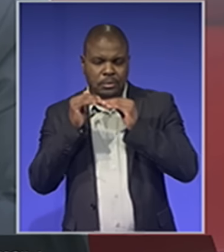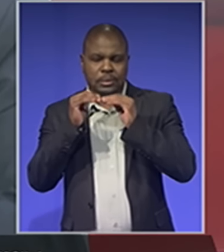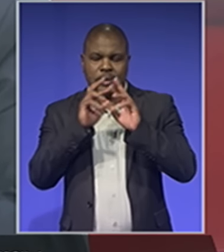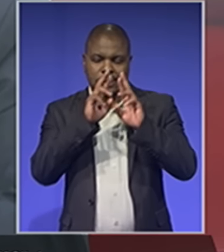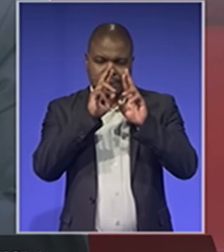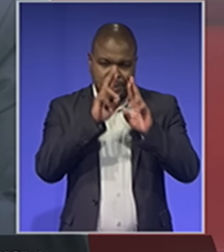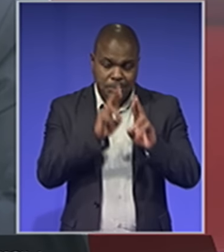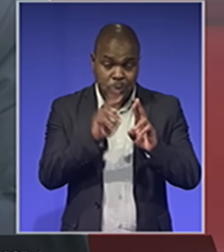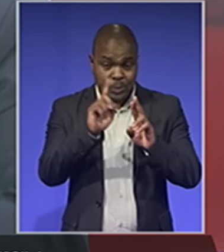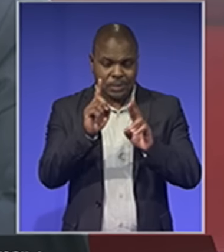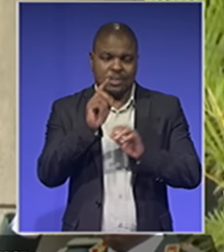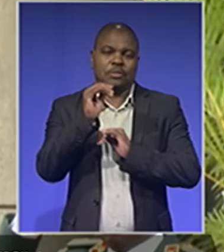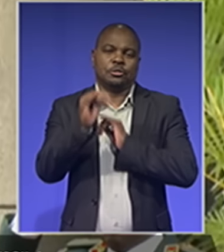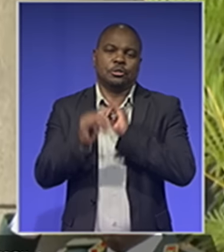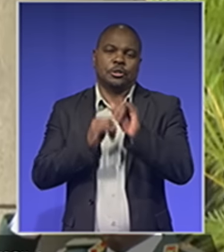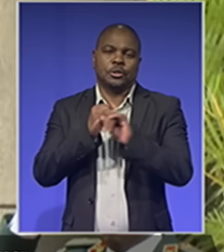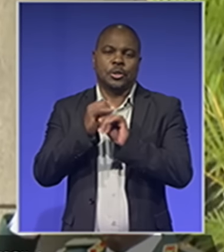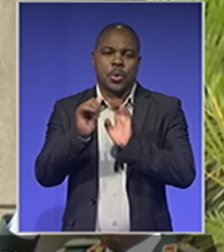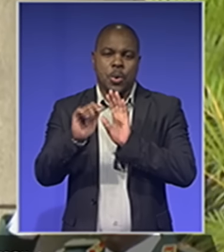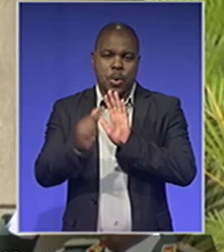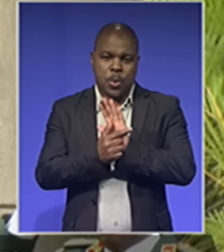for international law.